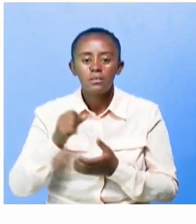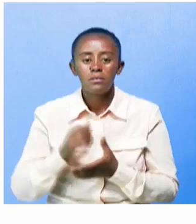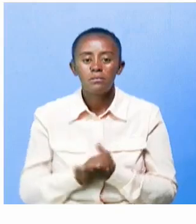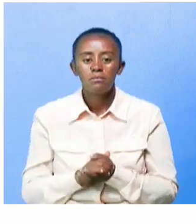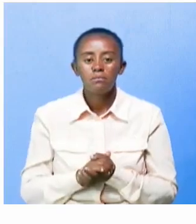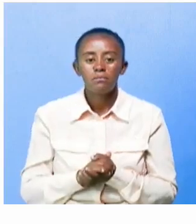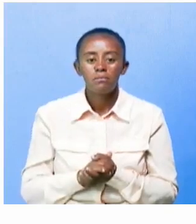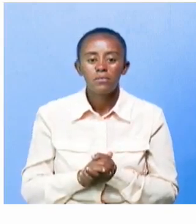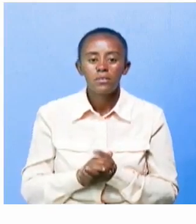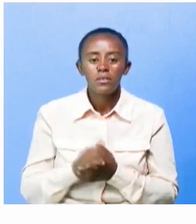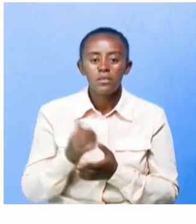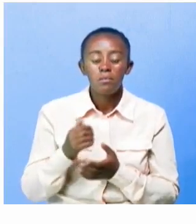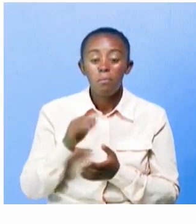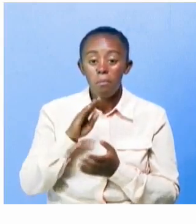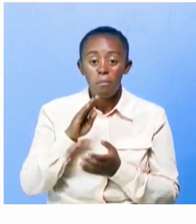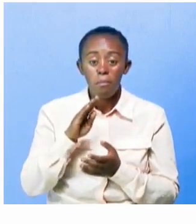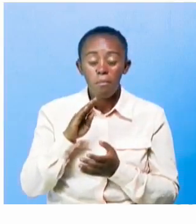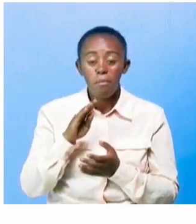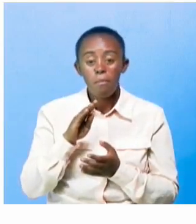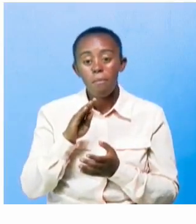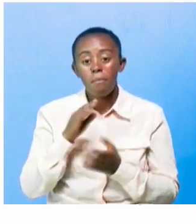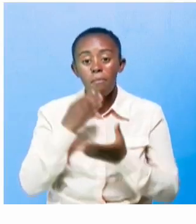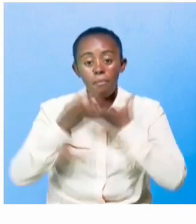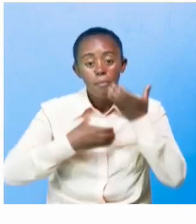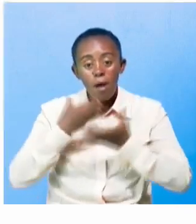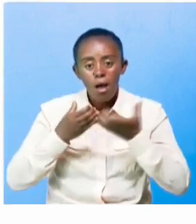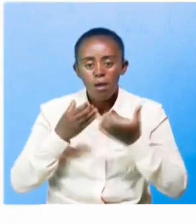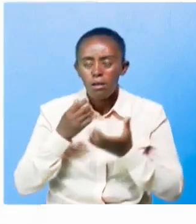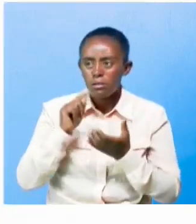at strangers.